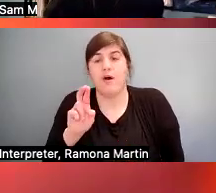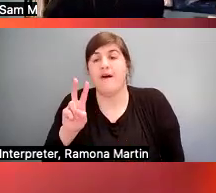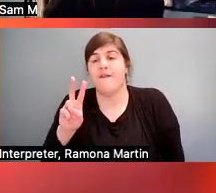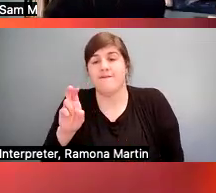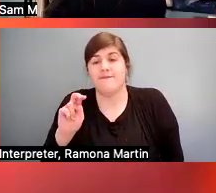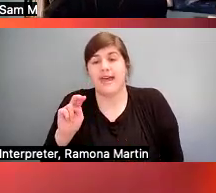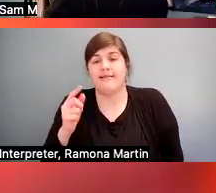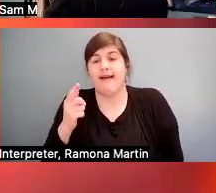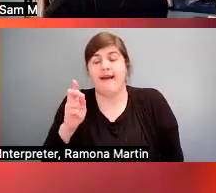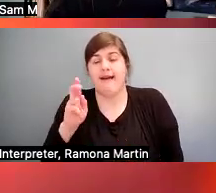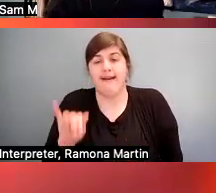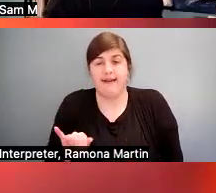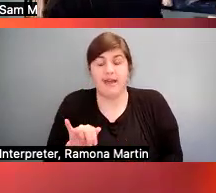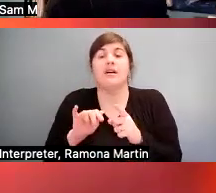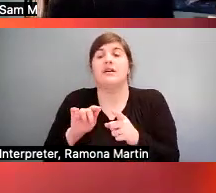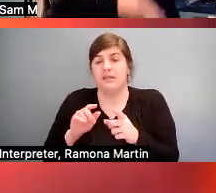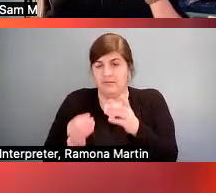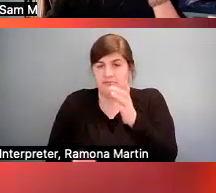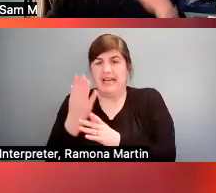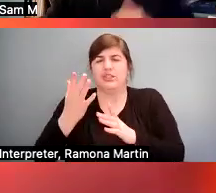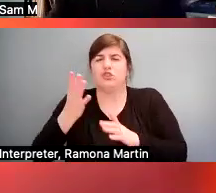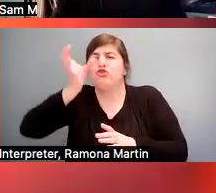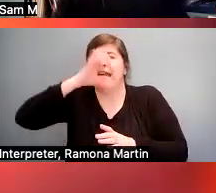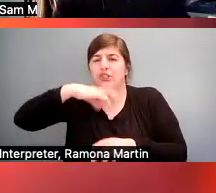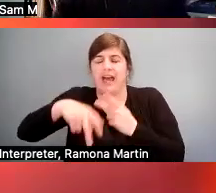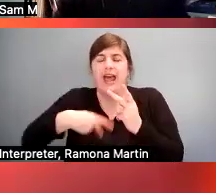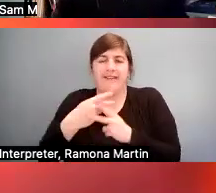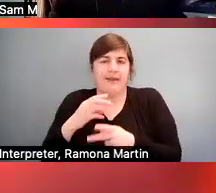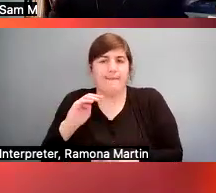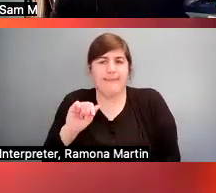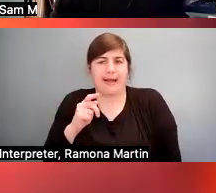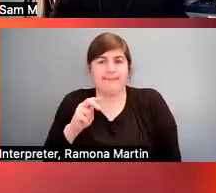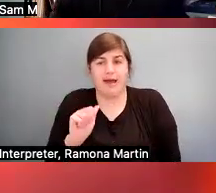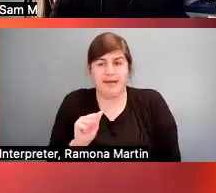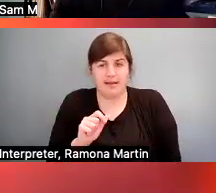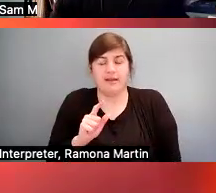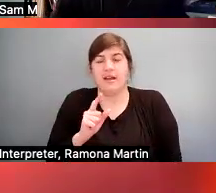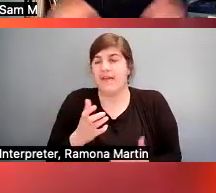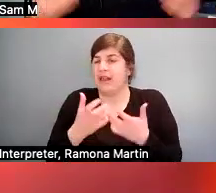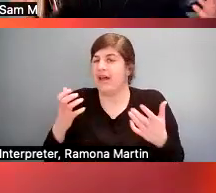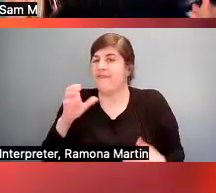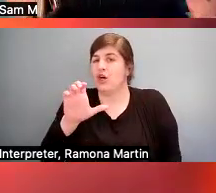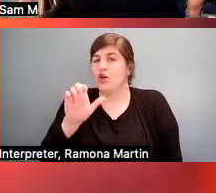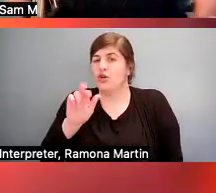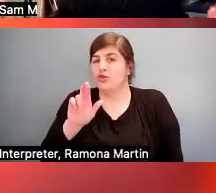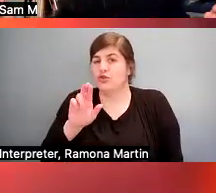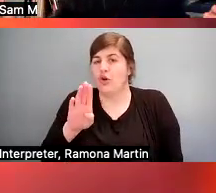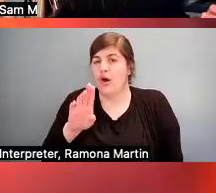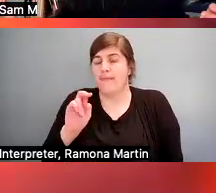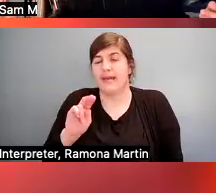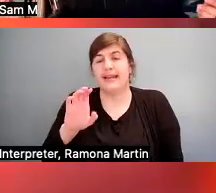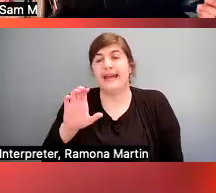very strange type of magma, and it's really rich in something we call calcium carbonate, or as you might know it,